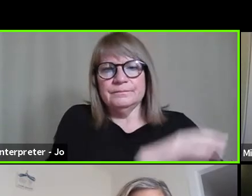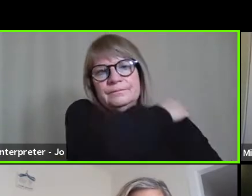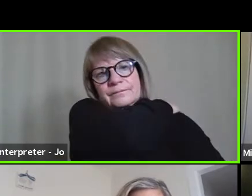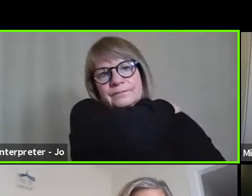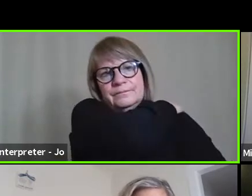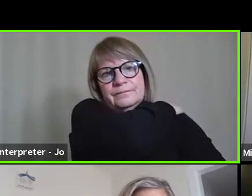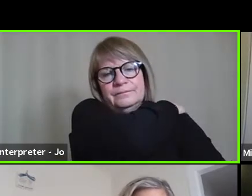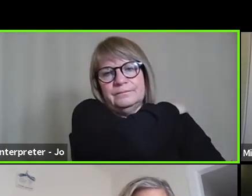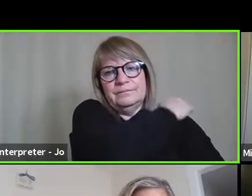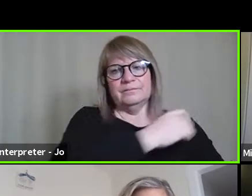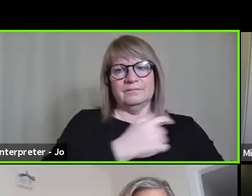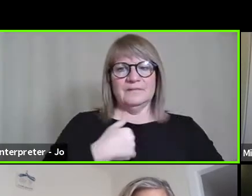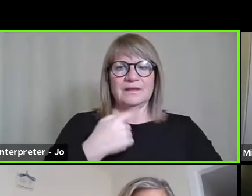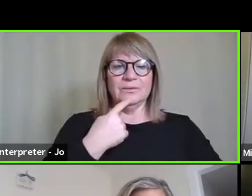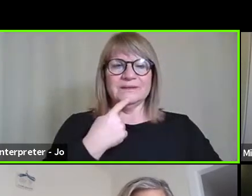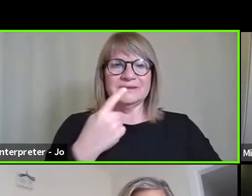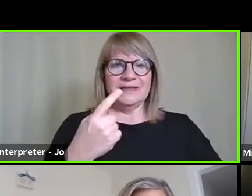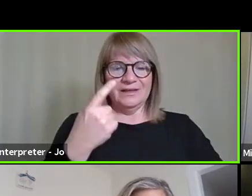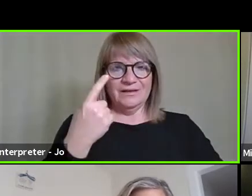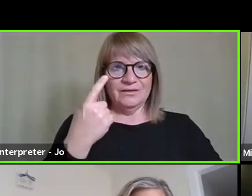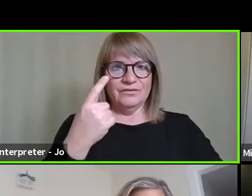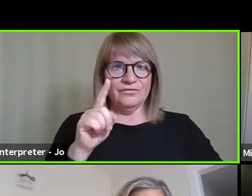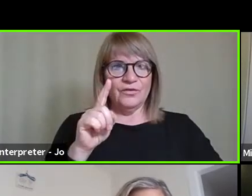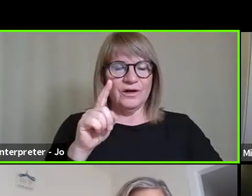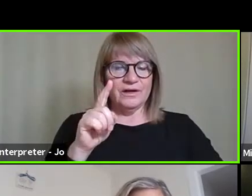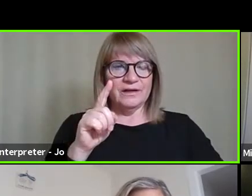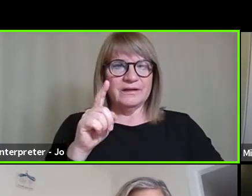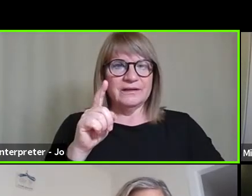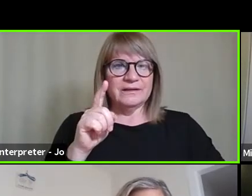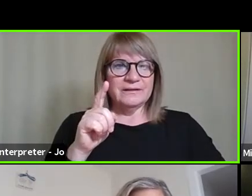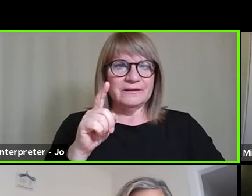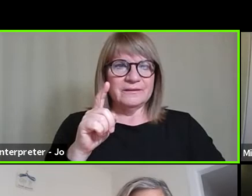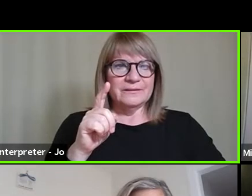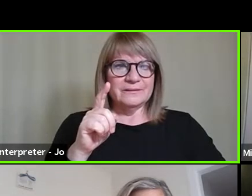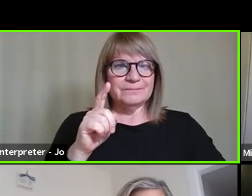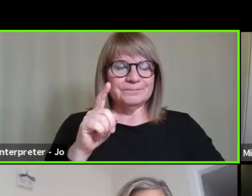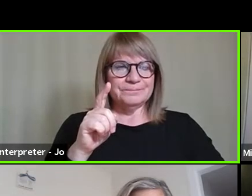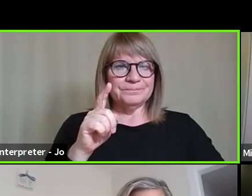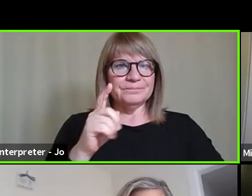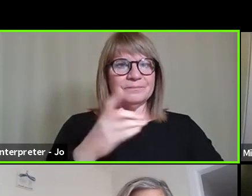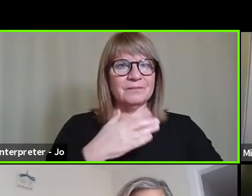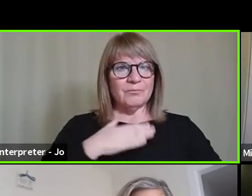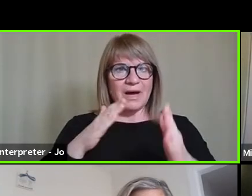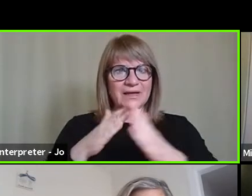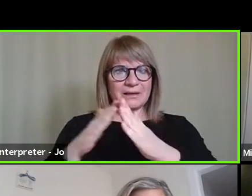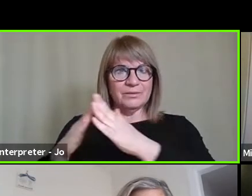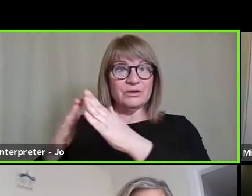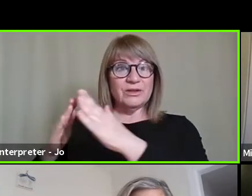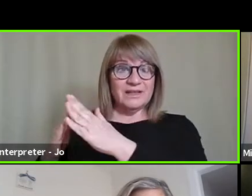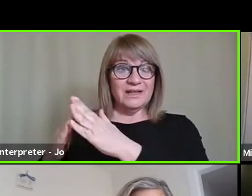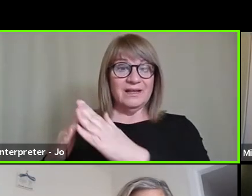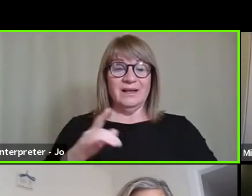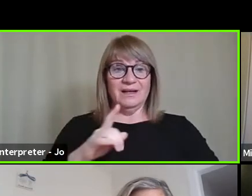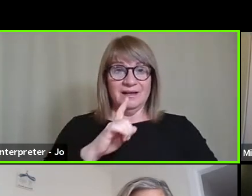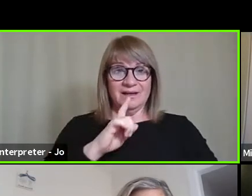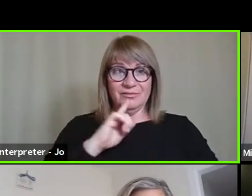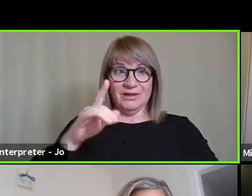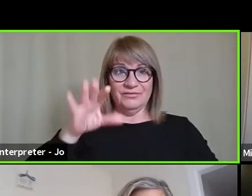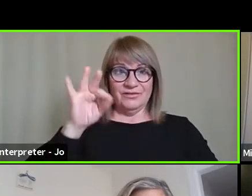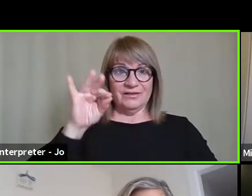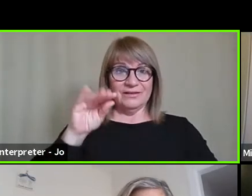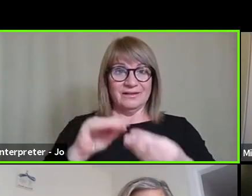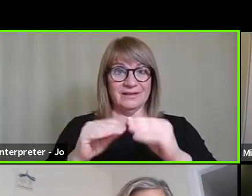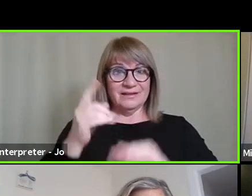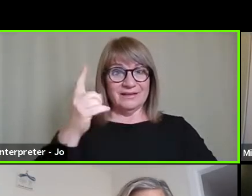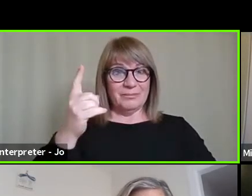and i'll just say that you know for the the tribal community that i'm i'm in community with i really uh found that it has been the number one pressing